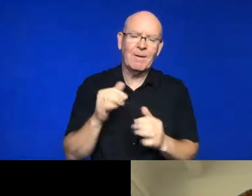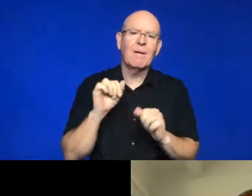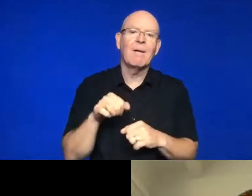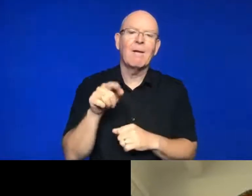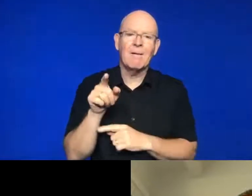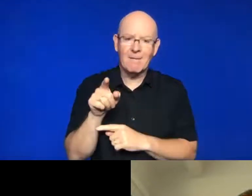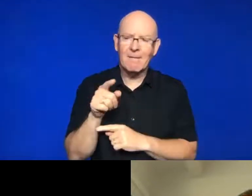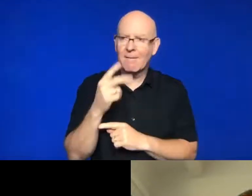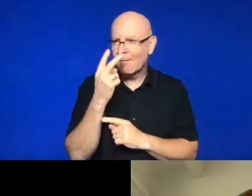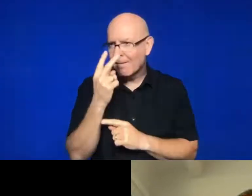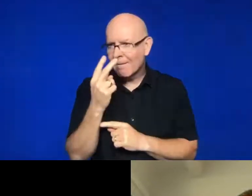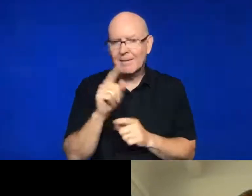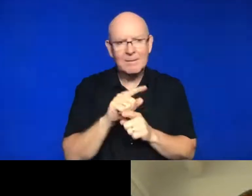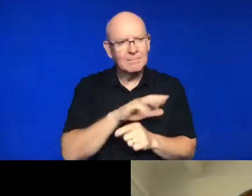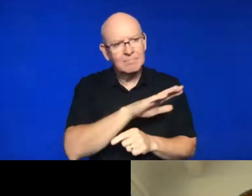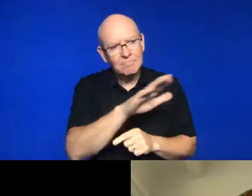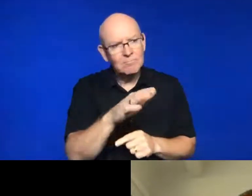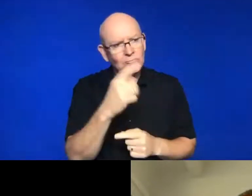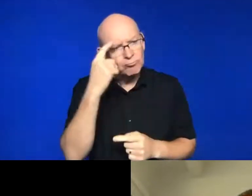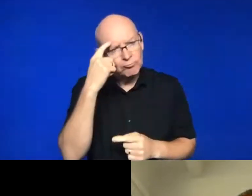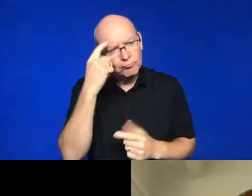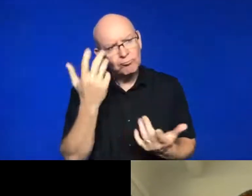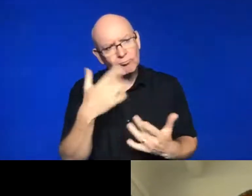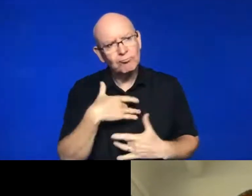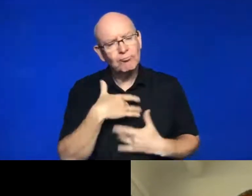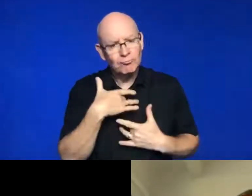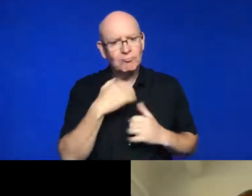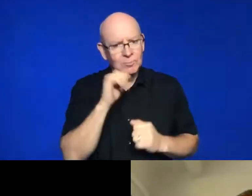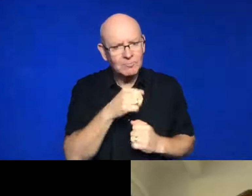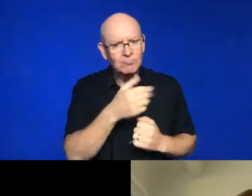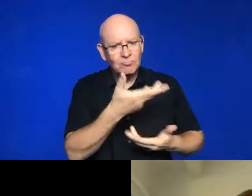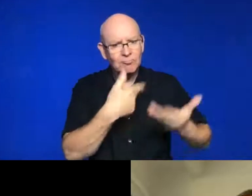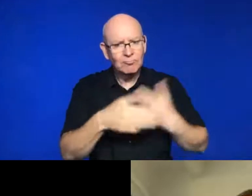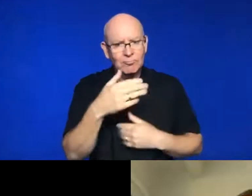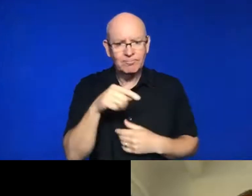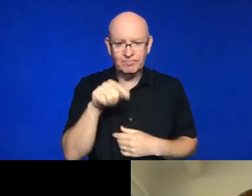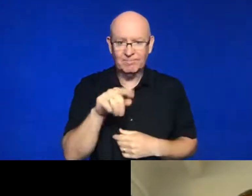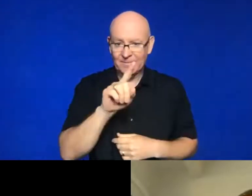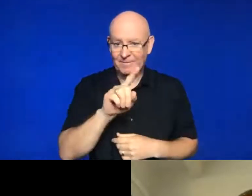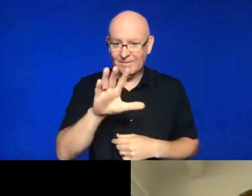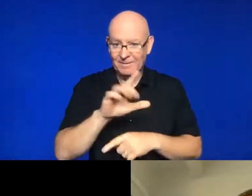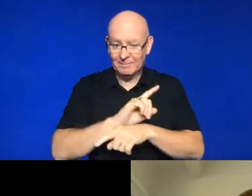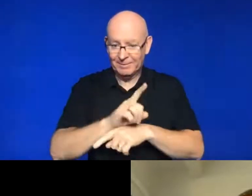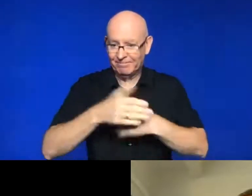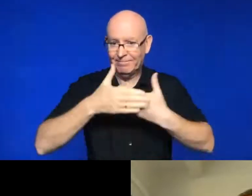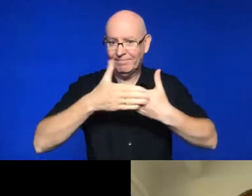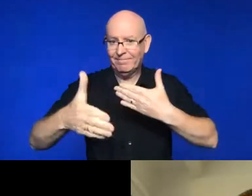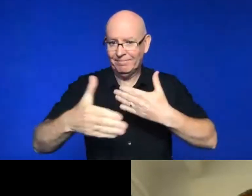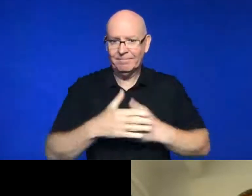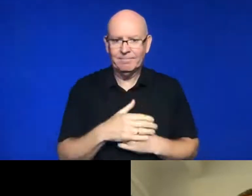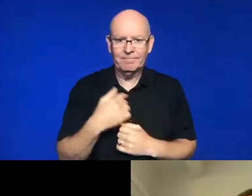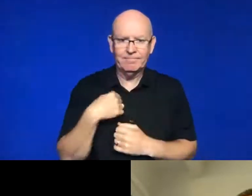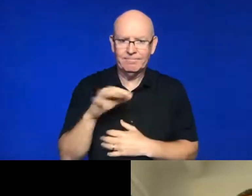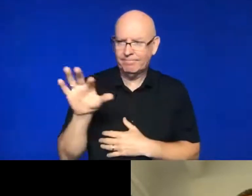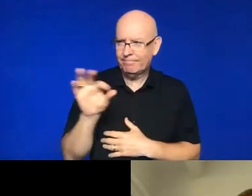us a 10 minutes presentation, and then we can just open the floor for questions and answer. Alex, welcome.